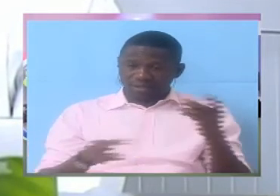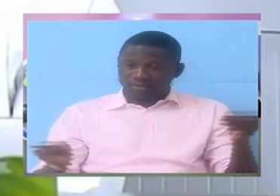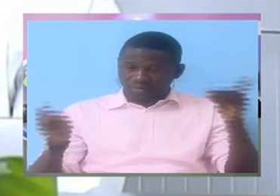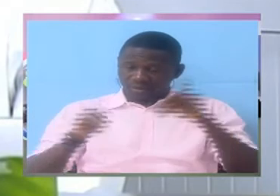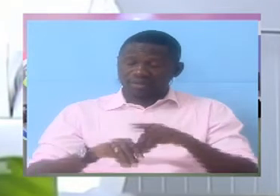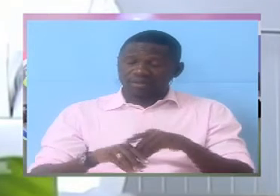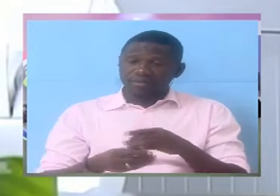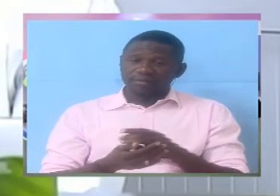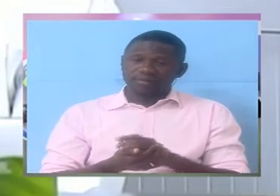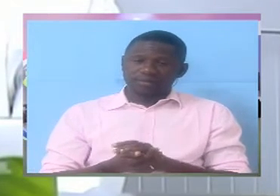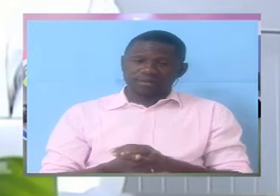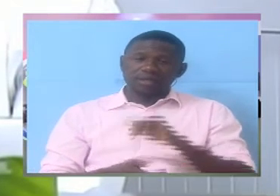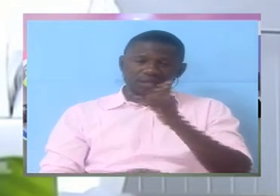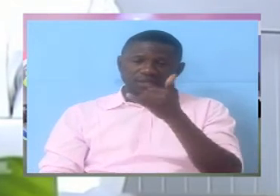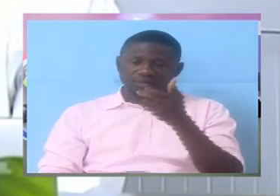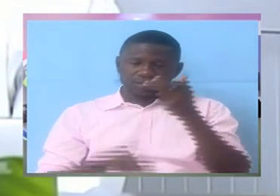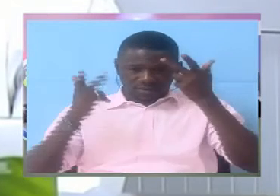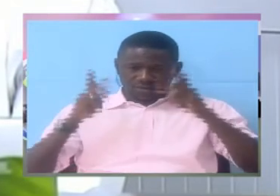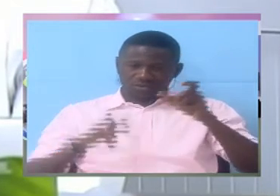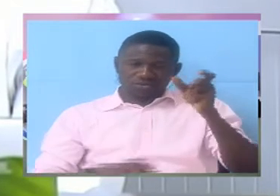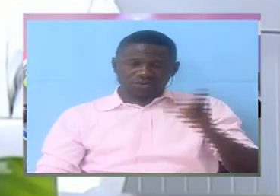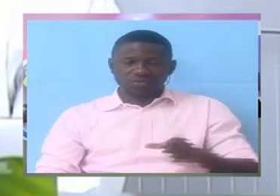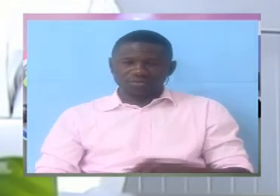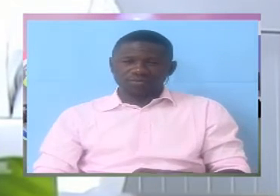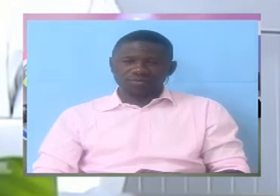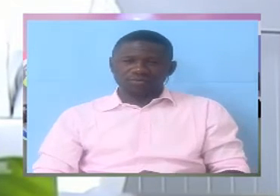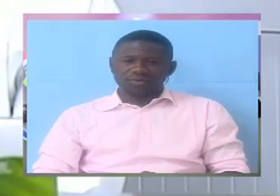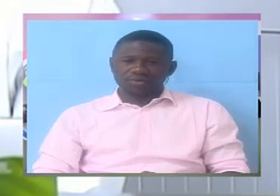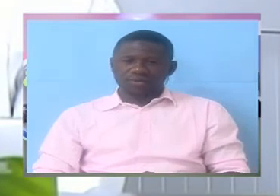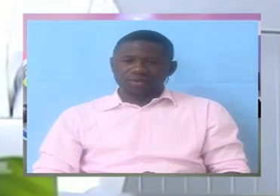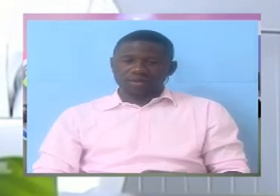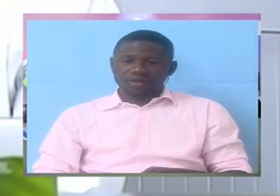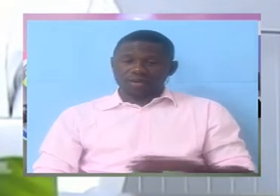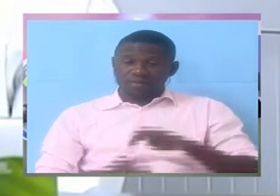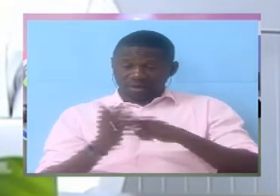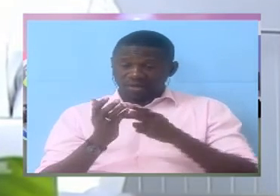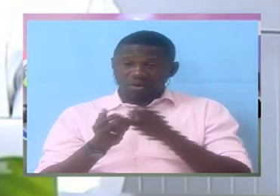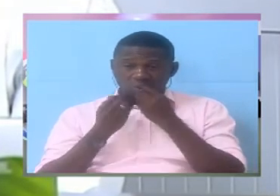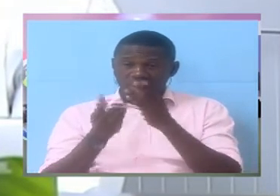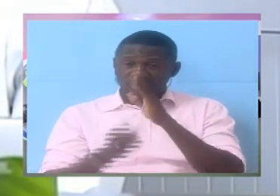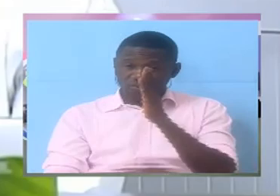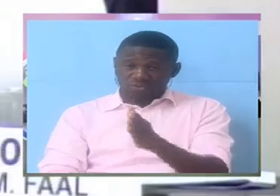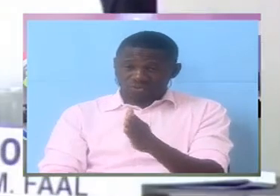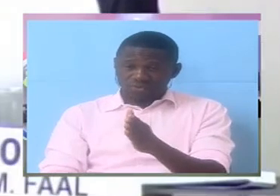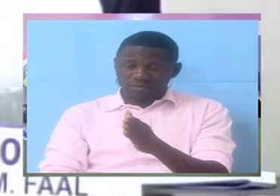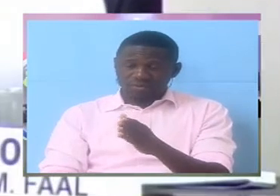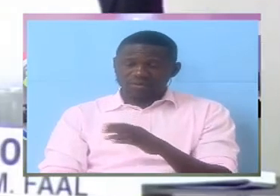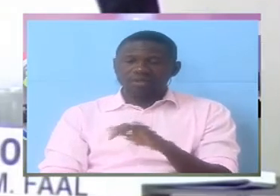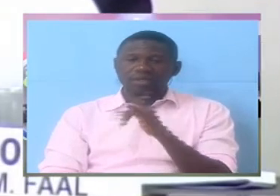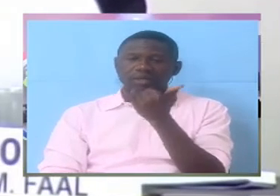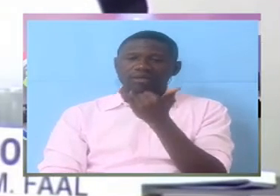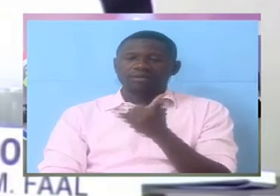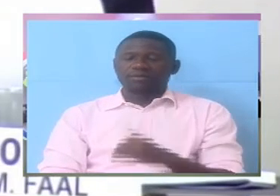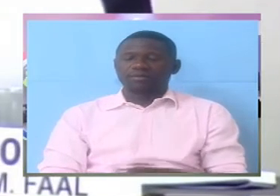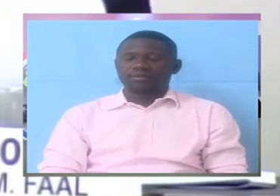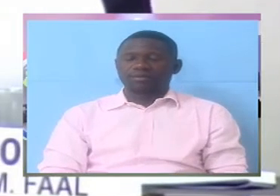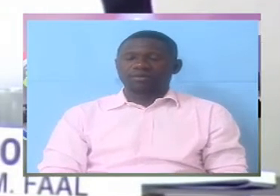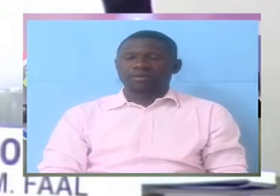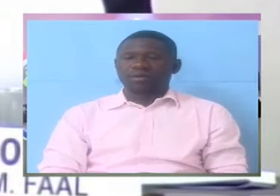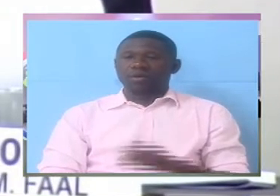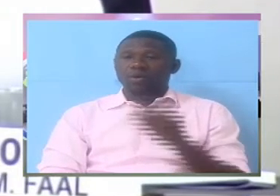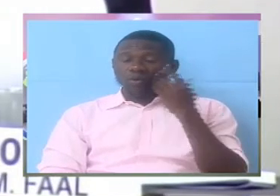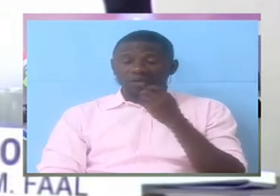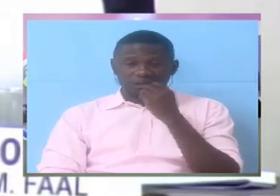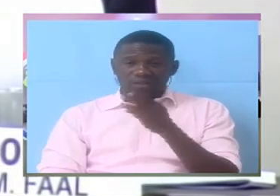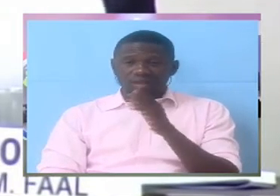Ha council he was speaking the truth. Correct? I tonyala photo fanan. When he said Baba Saho participated in torturing